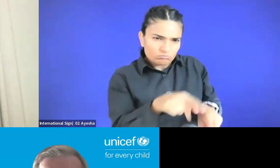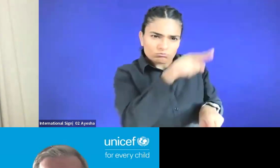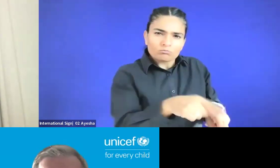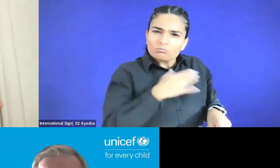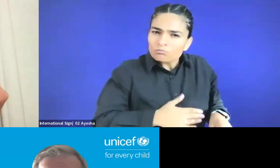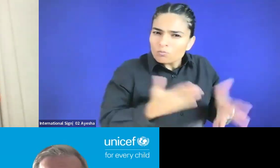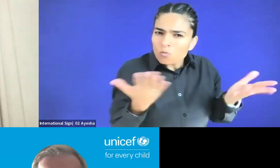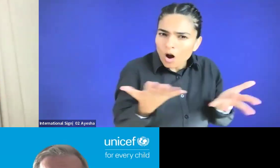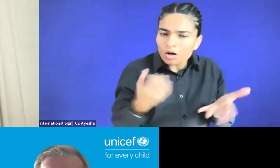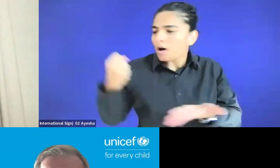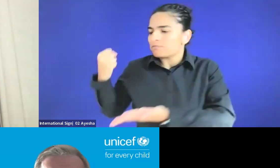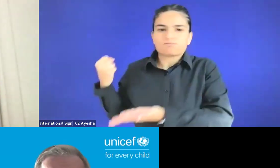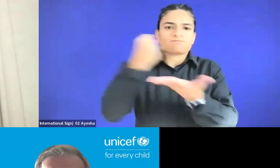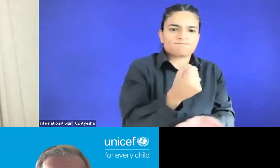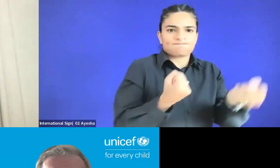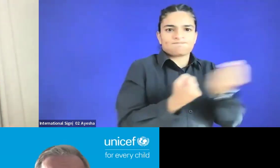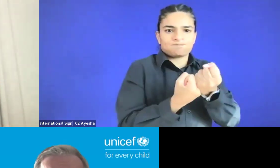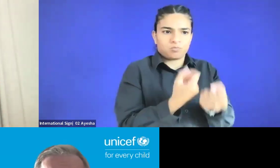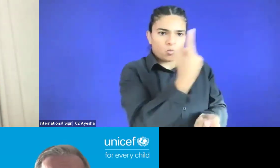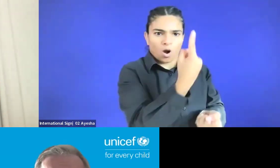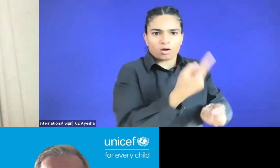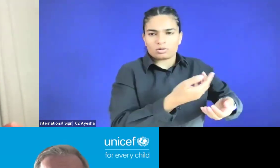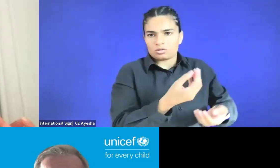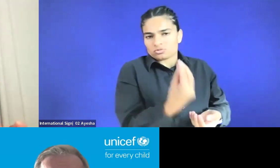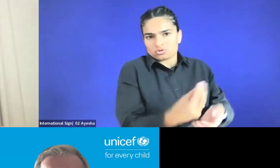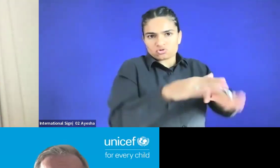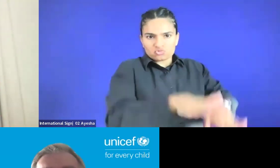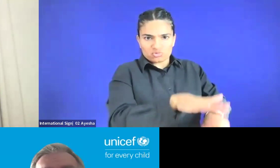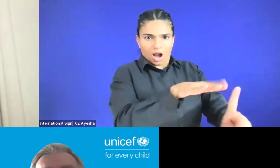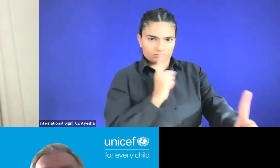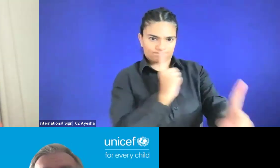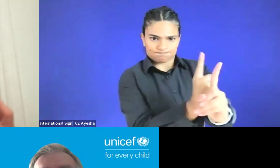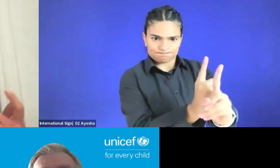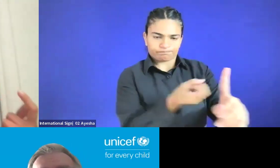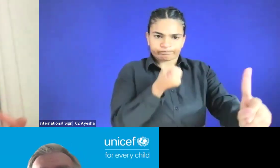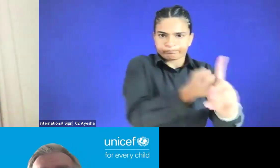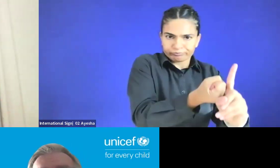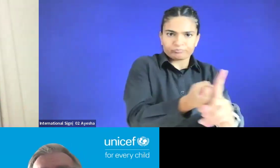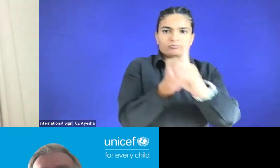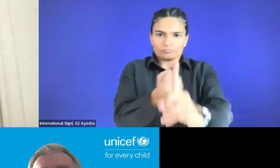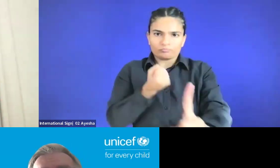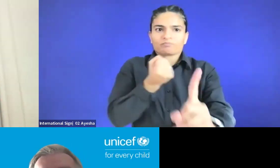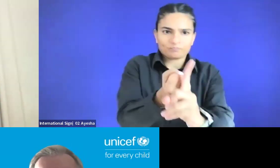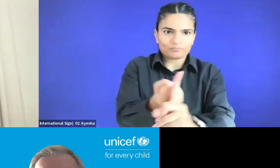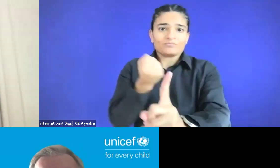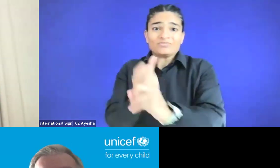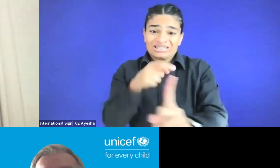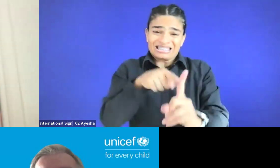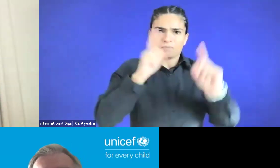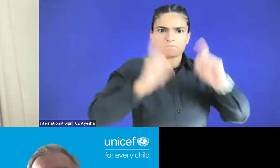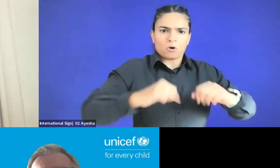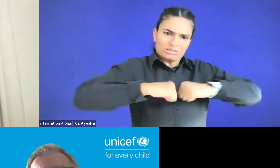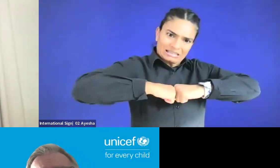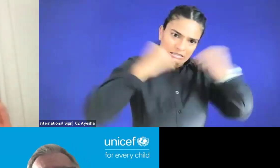need an in-depth assessment of health condition, functional limitation, and social needs of